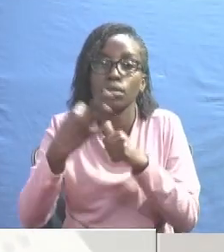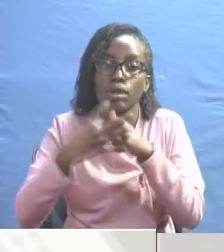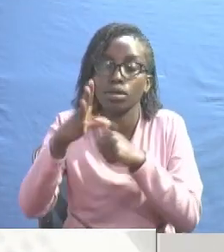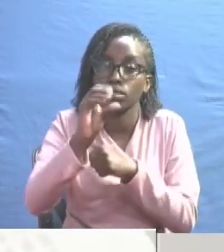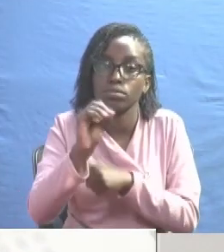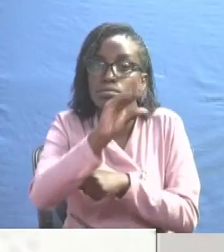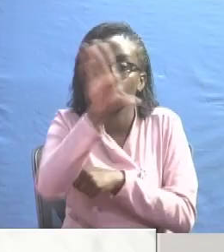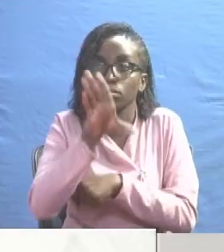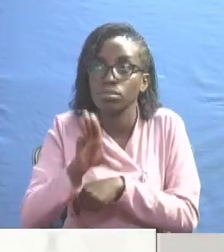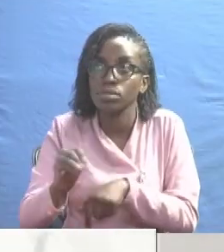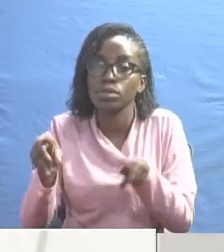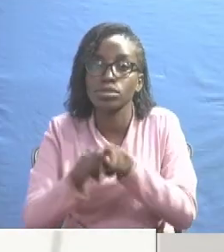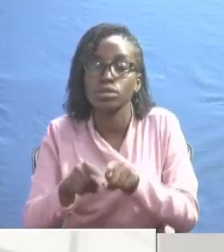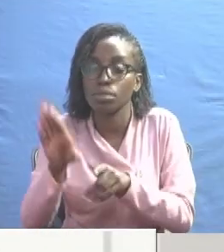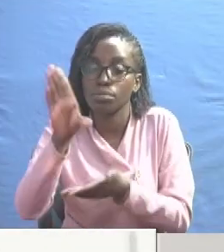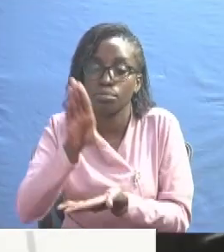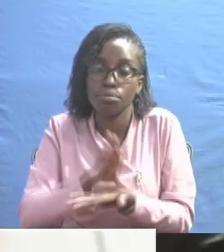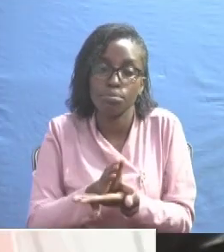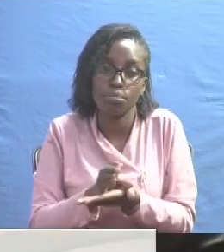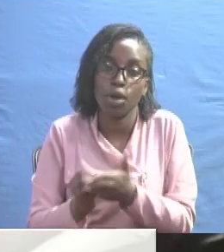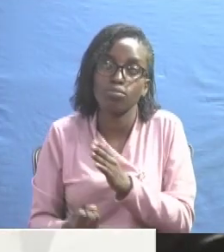due to low rice production.